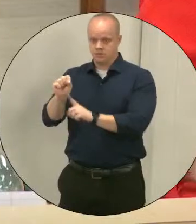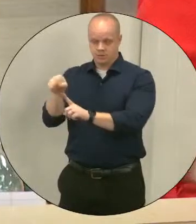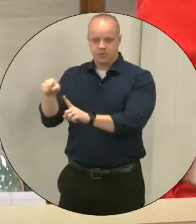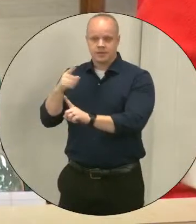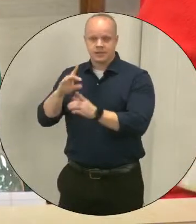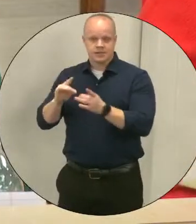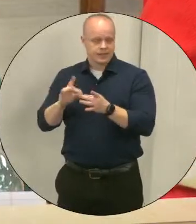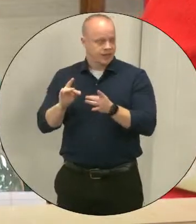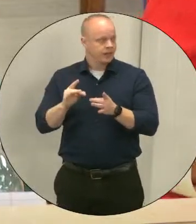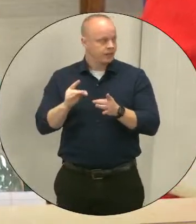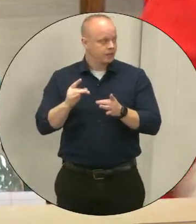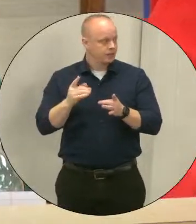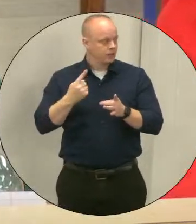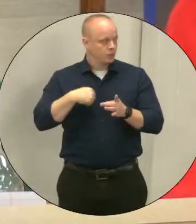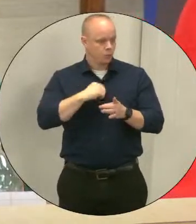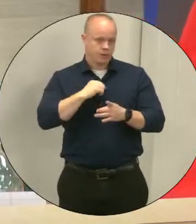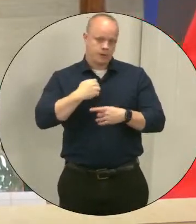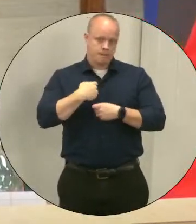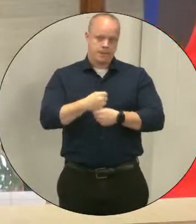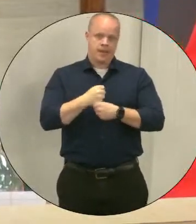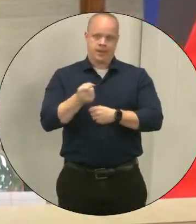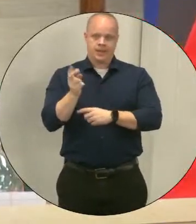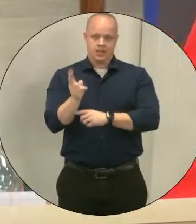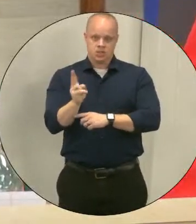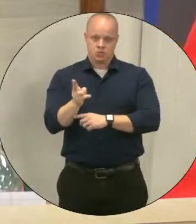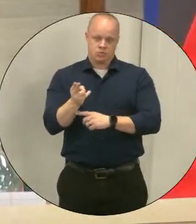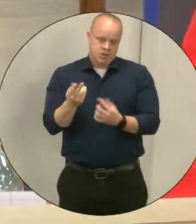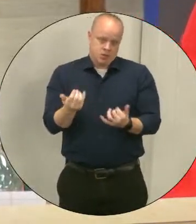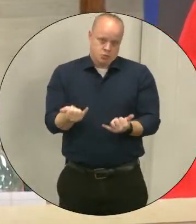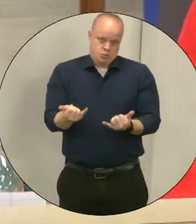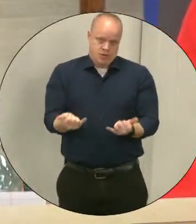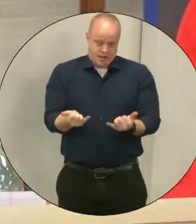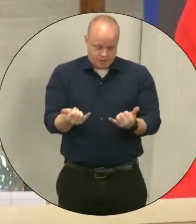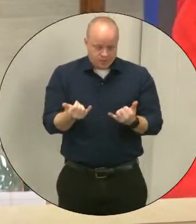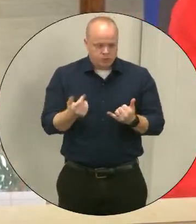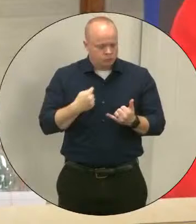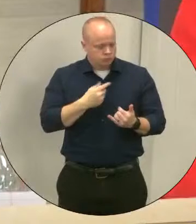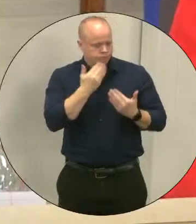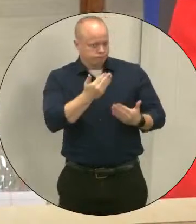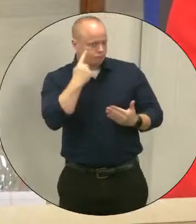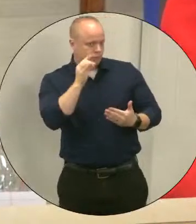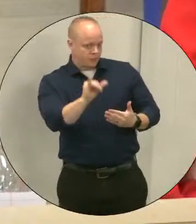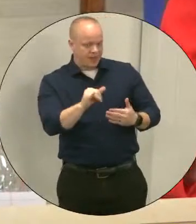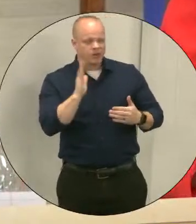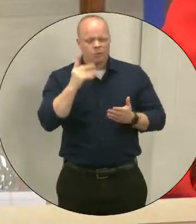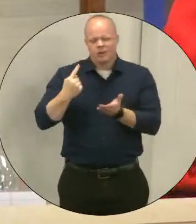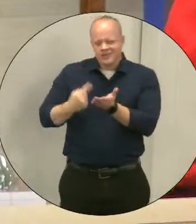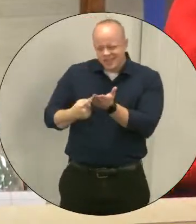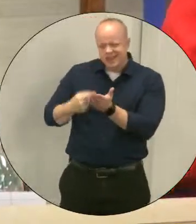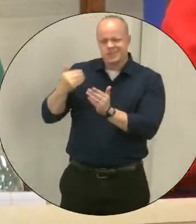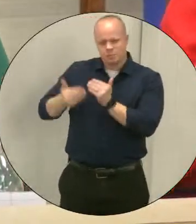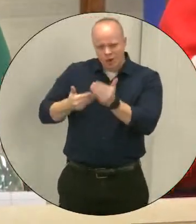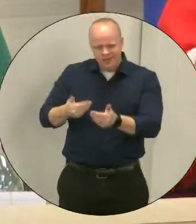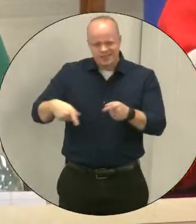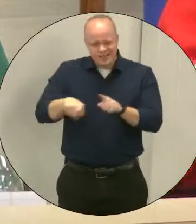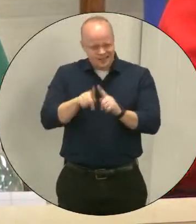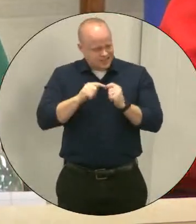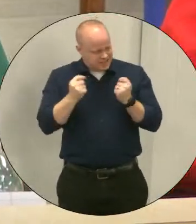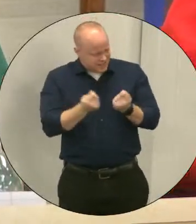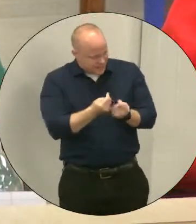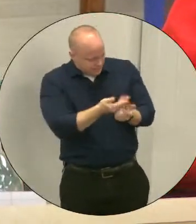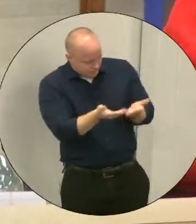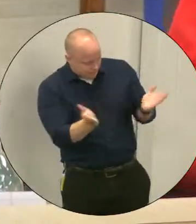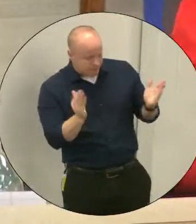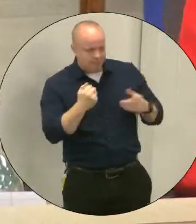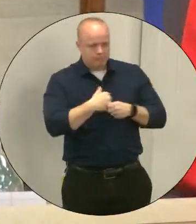are making history as we sit up here today, and so I'm grateful for that. And then we will discuss the process as a team to make sure we